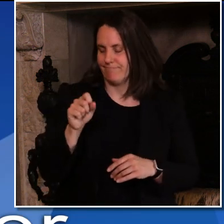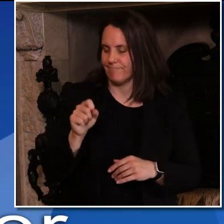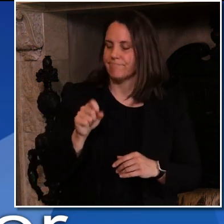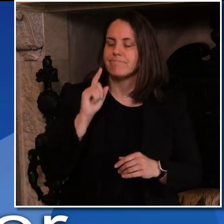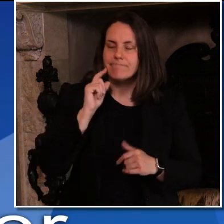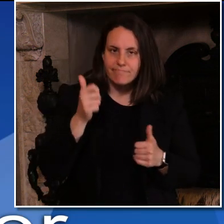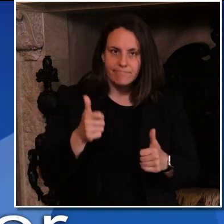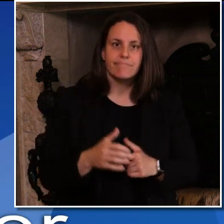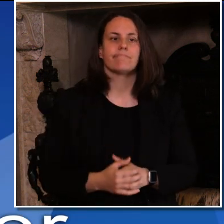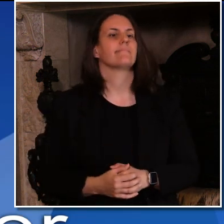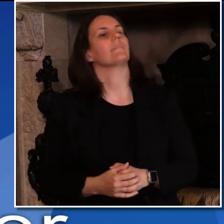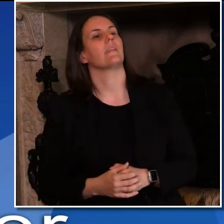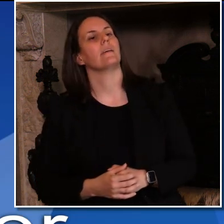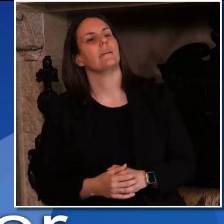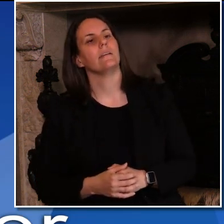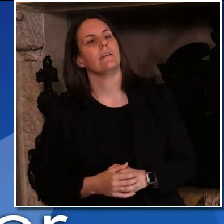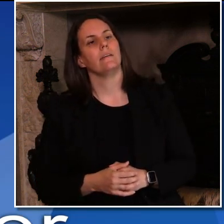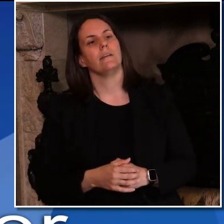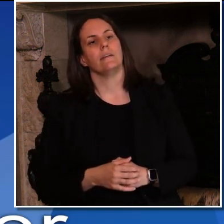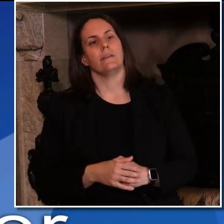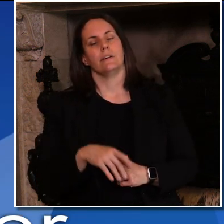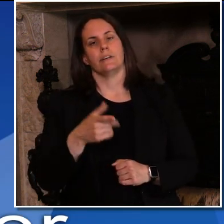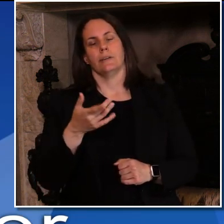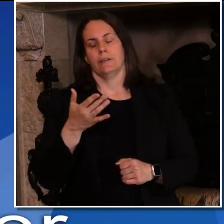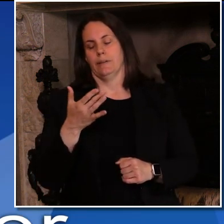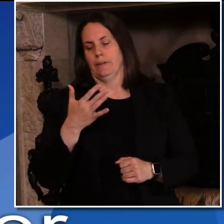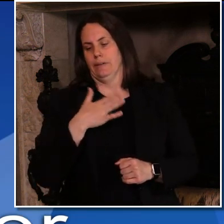All right, my question is about the